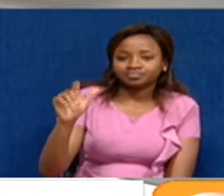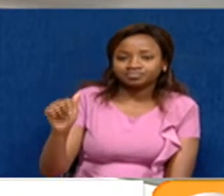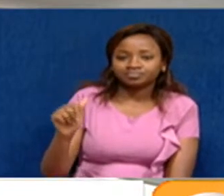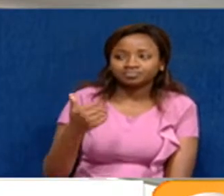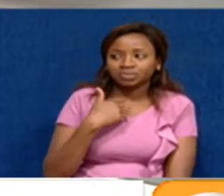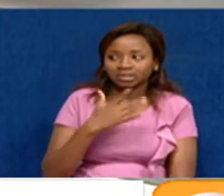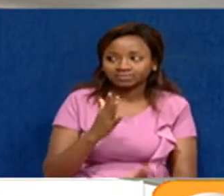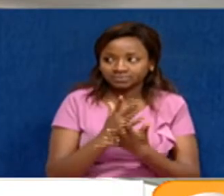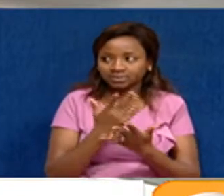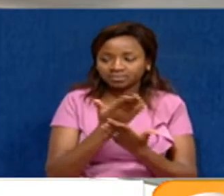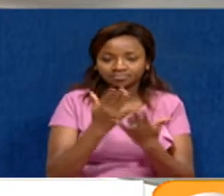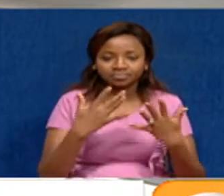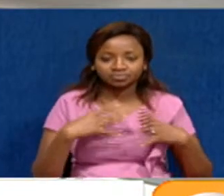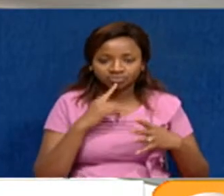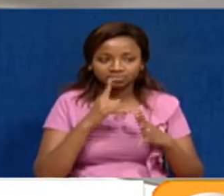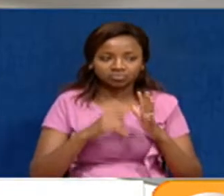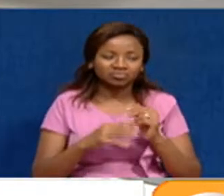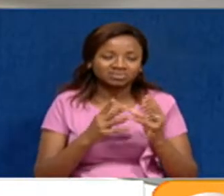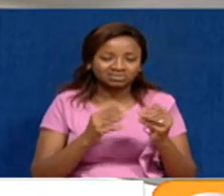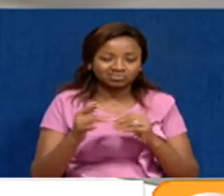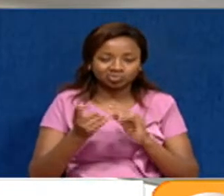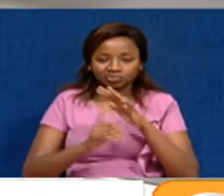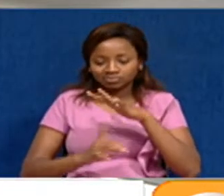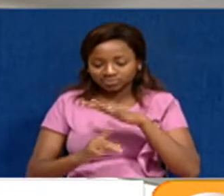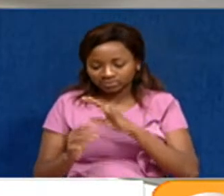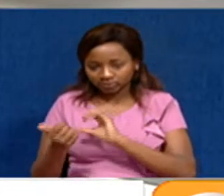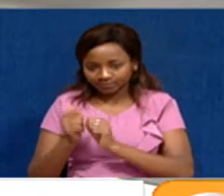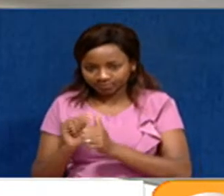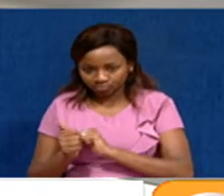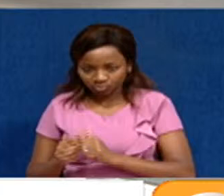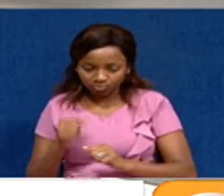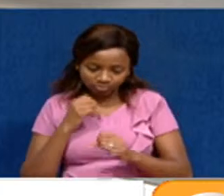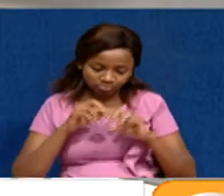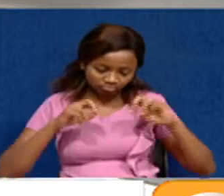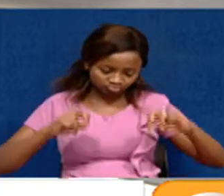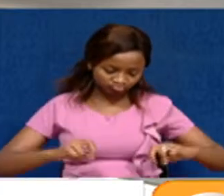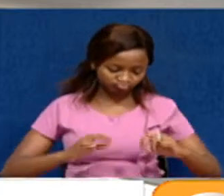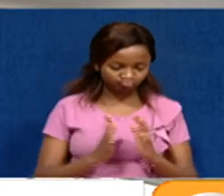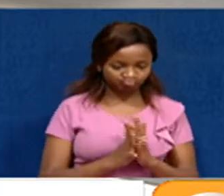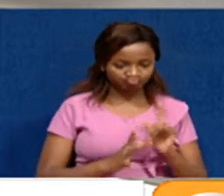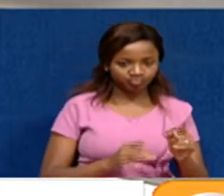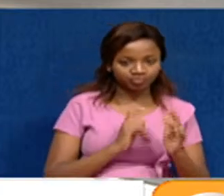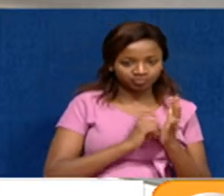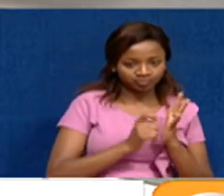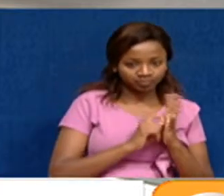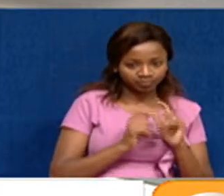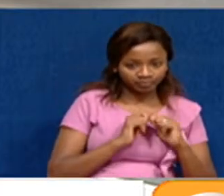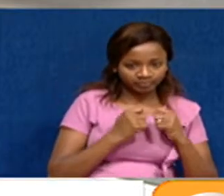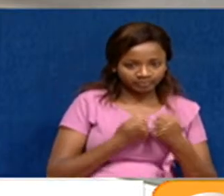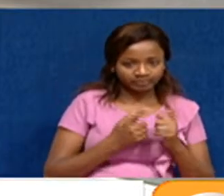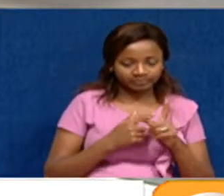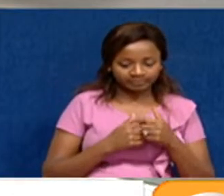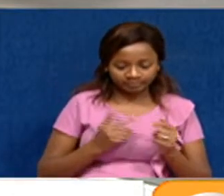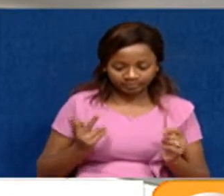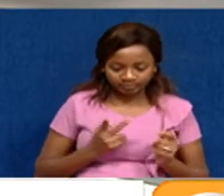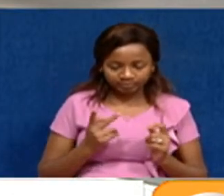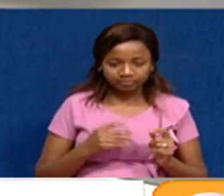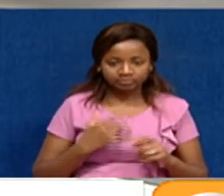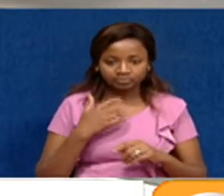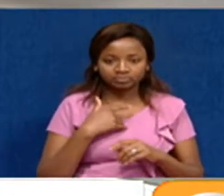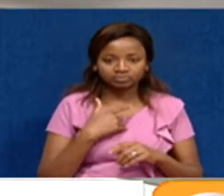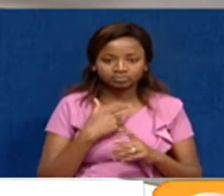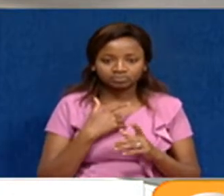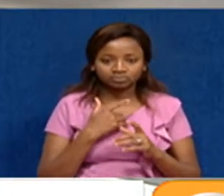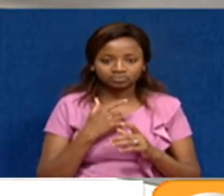simple. If the sports ministry sits down with the ousted FKF secretariat and in a sense write a joint communique